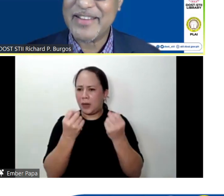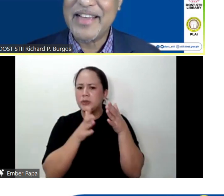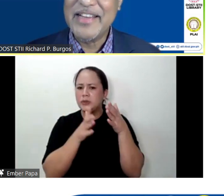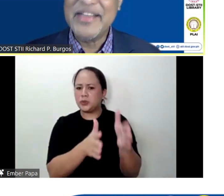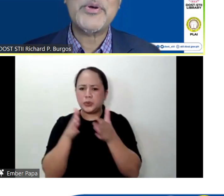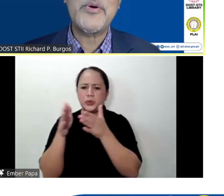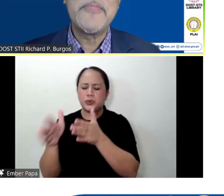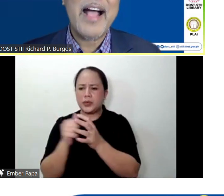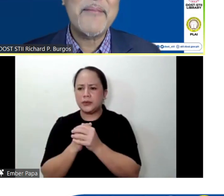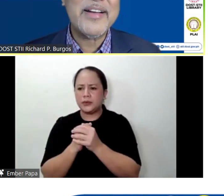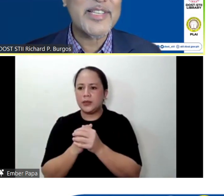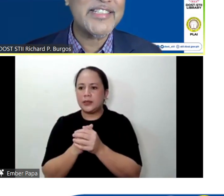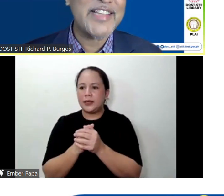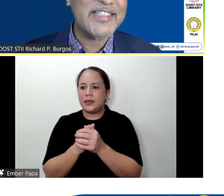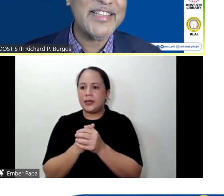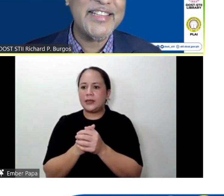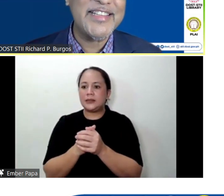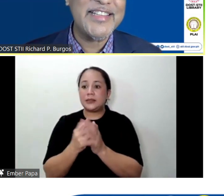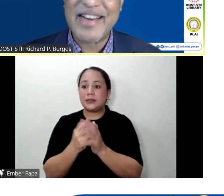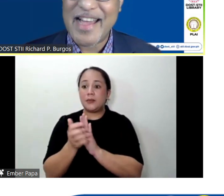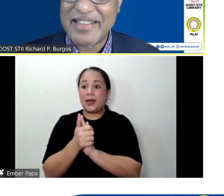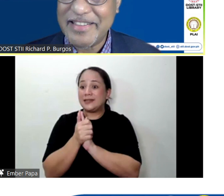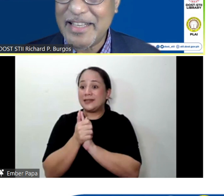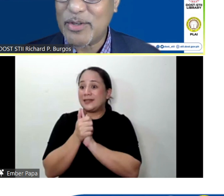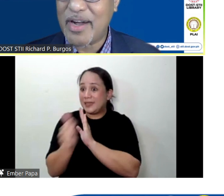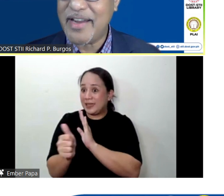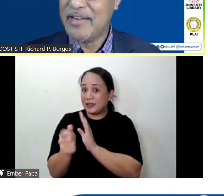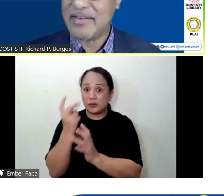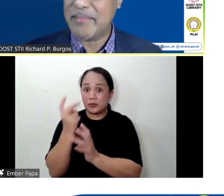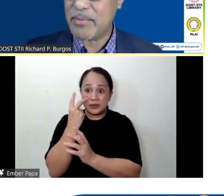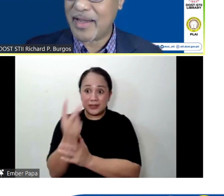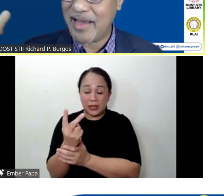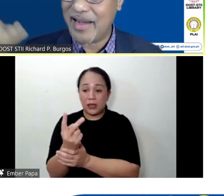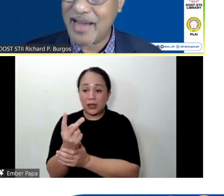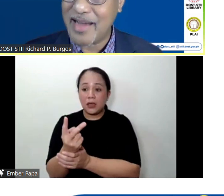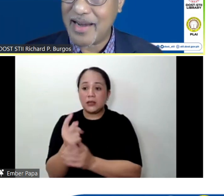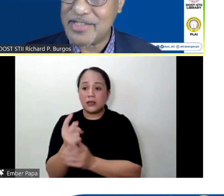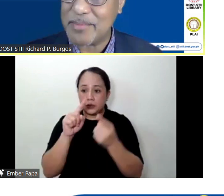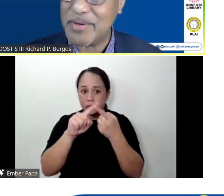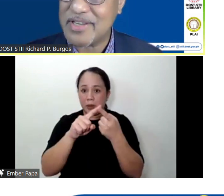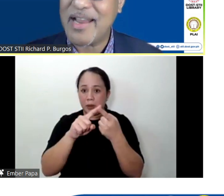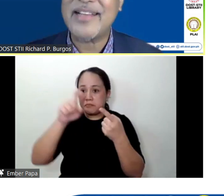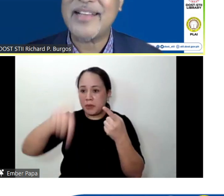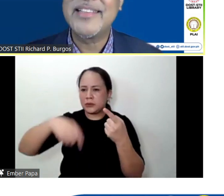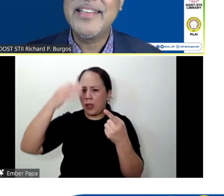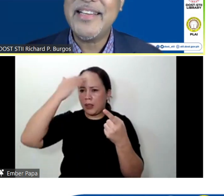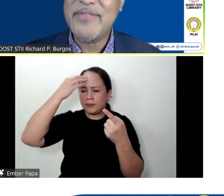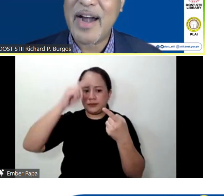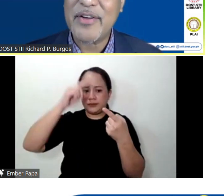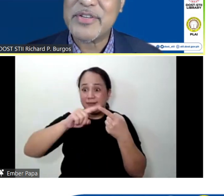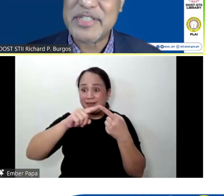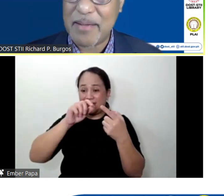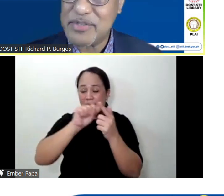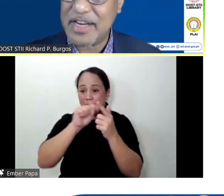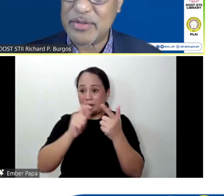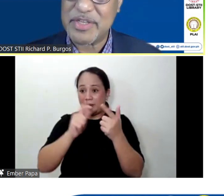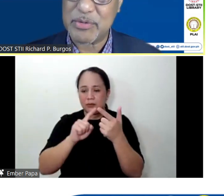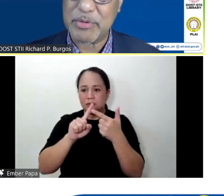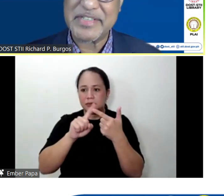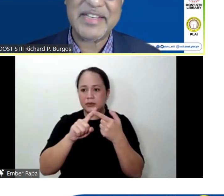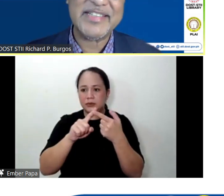okay? So, ang mga skill sets na tinitingnan natin dito ay, number one, kailangan knowledgeable sila in various